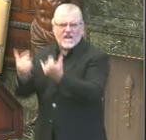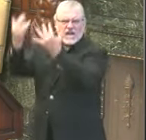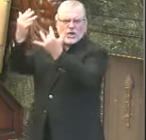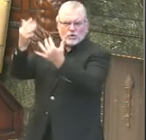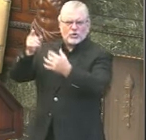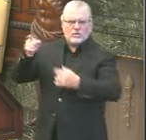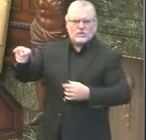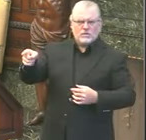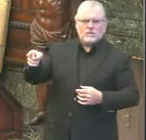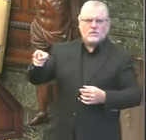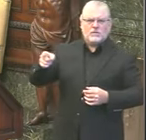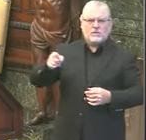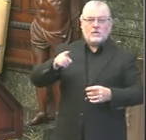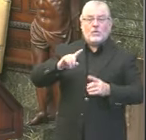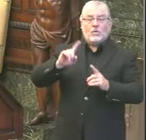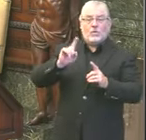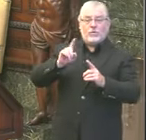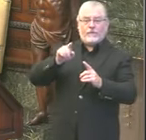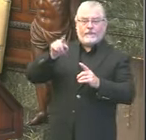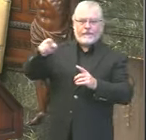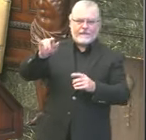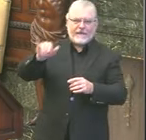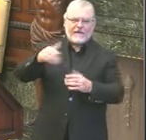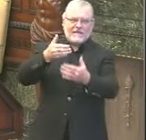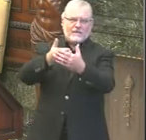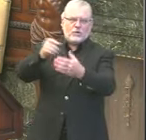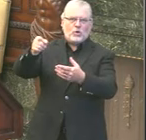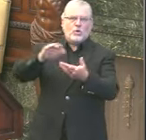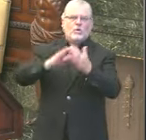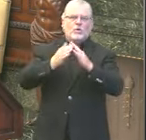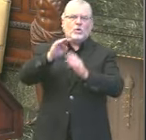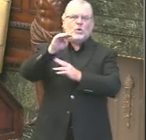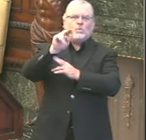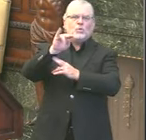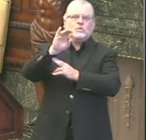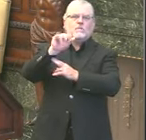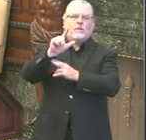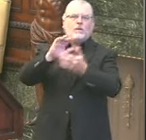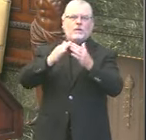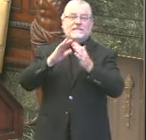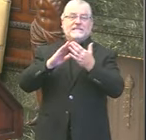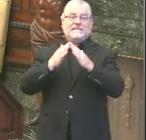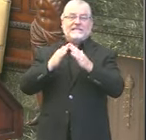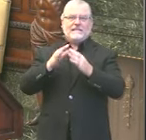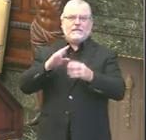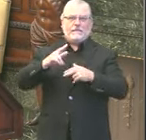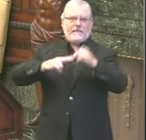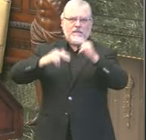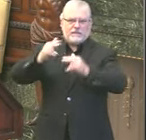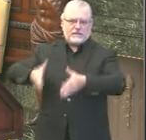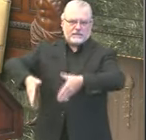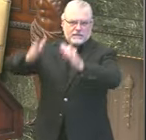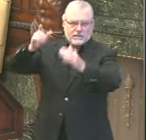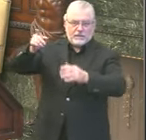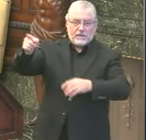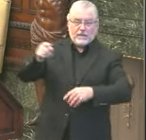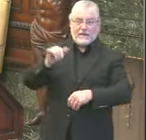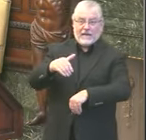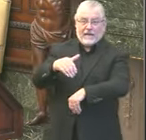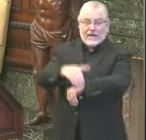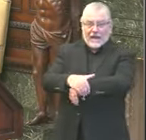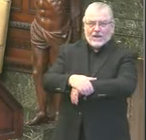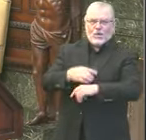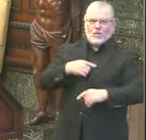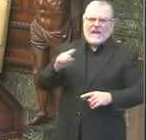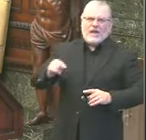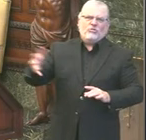public safety, to remove it. We removed it at night, clearly because there would have been 2,000, 3,000, 4,000 people there today. We wanted to avoid any